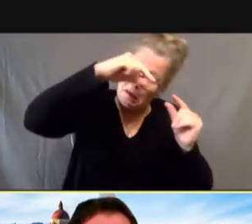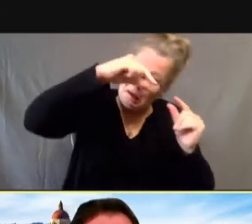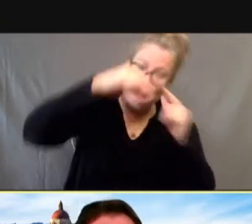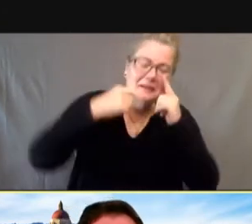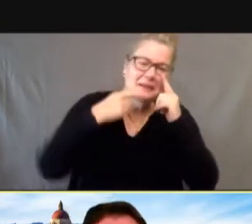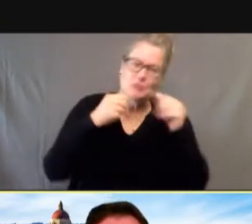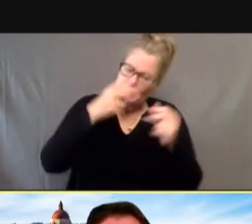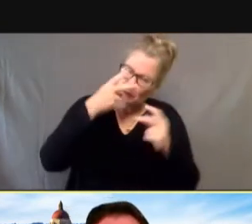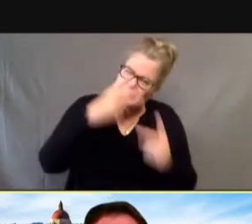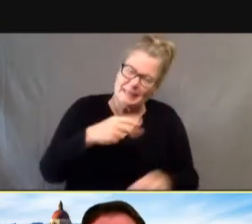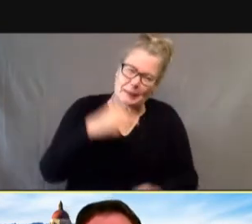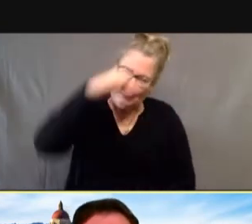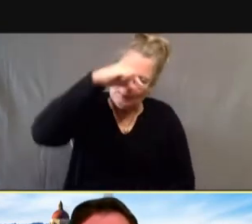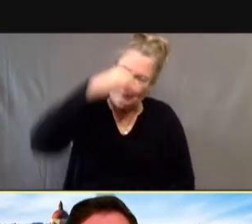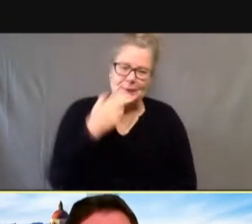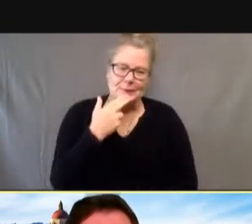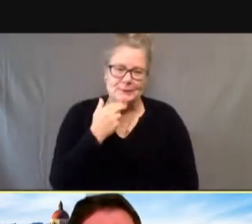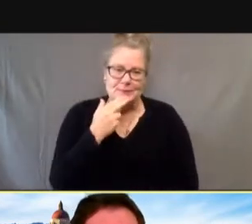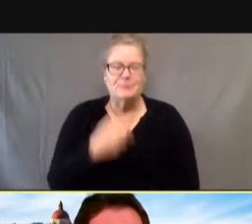So tiny.